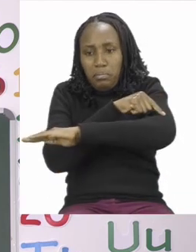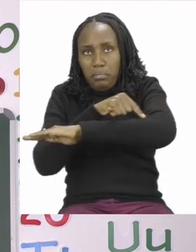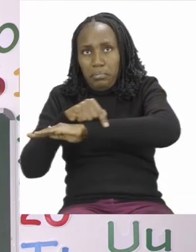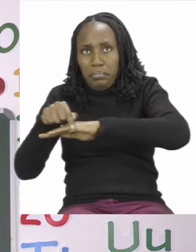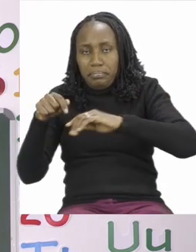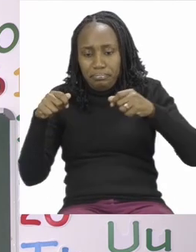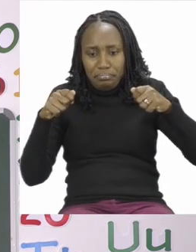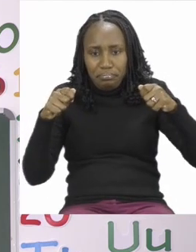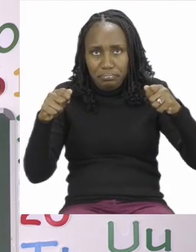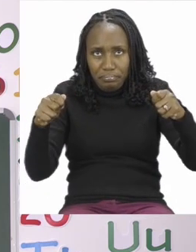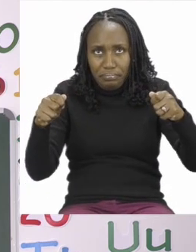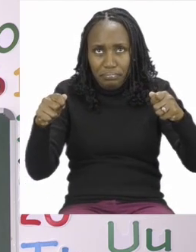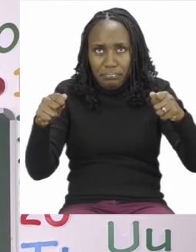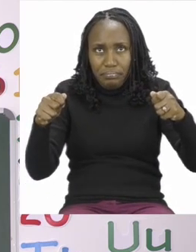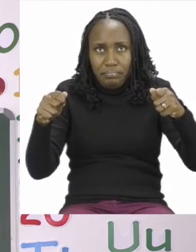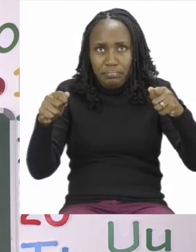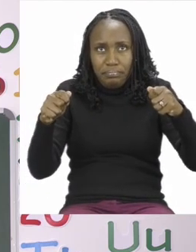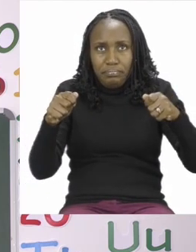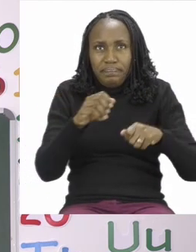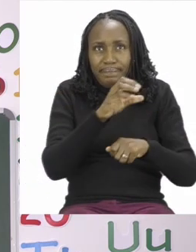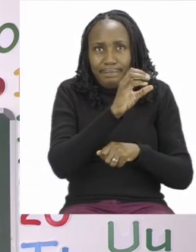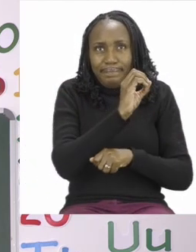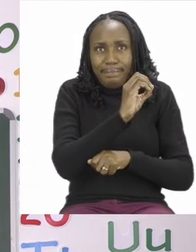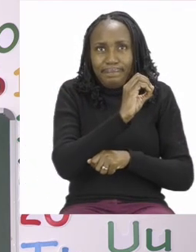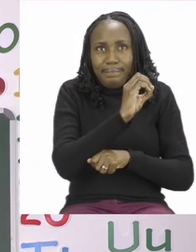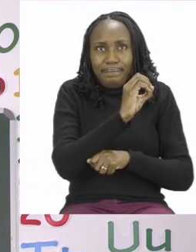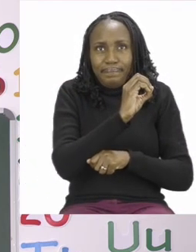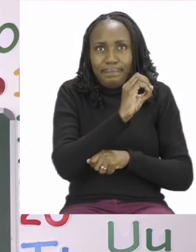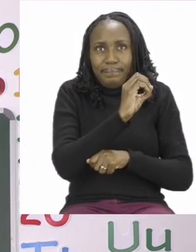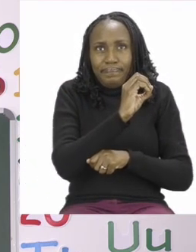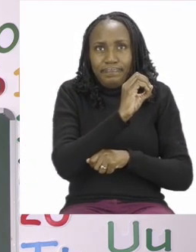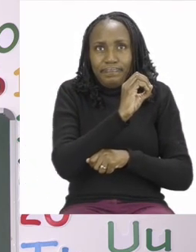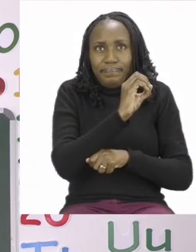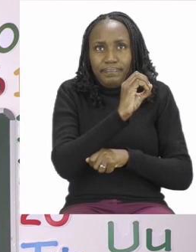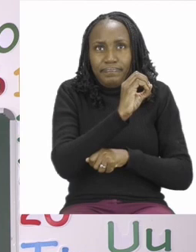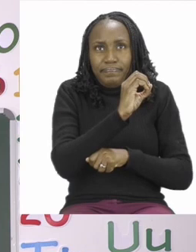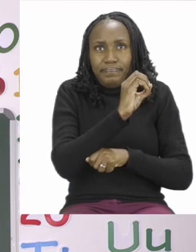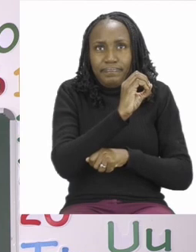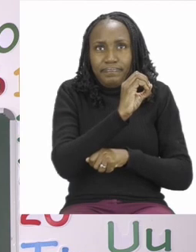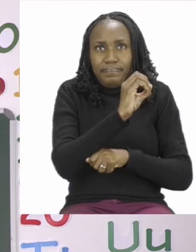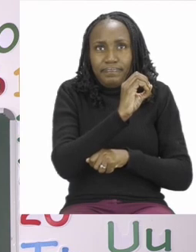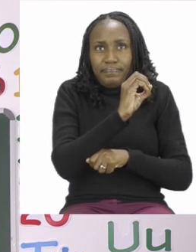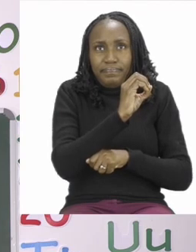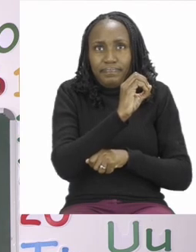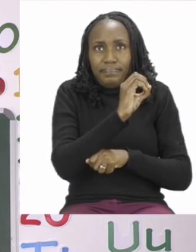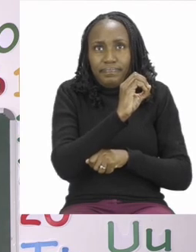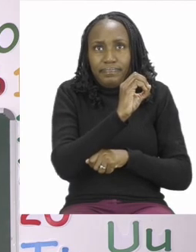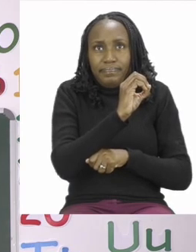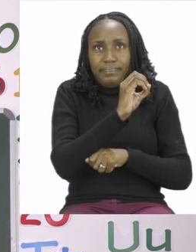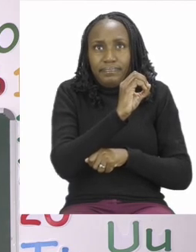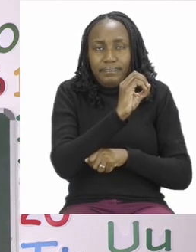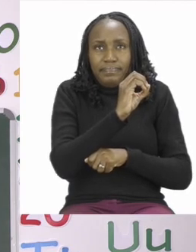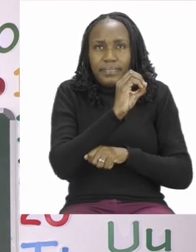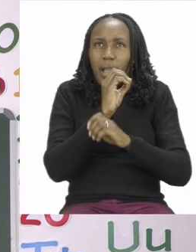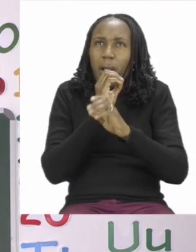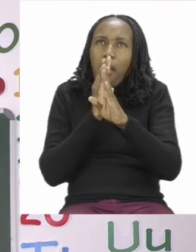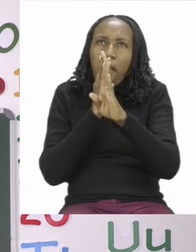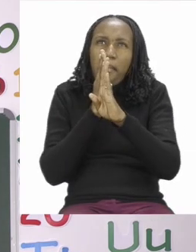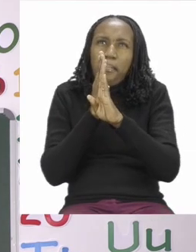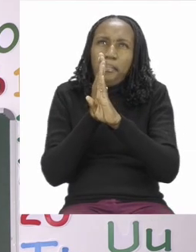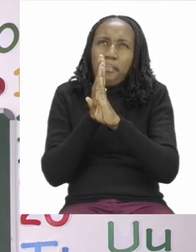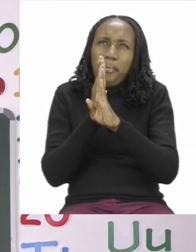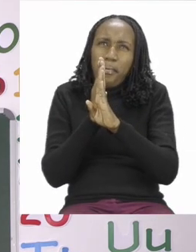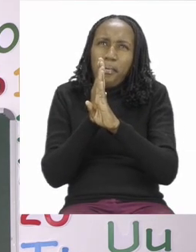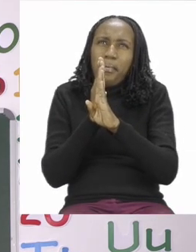to put the 0 centimeter mark on point A, and then in a straight line, put